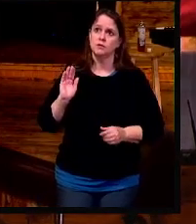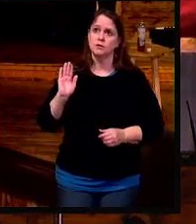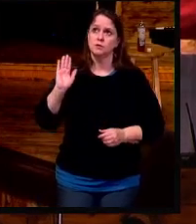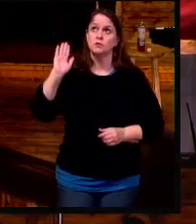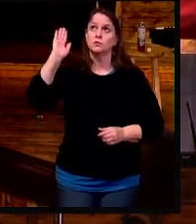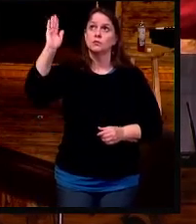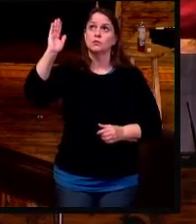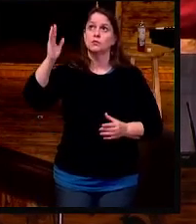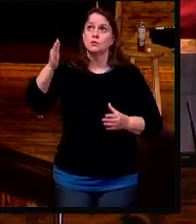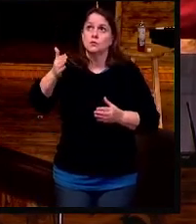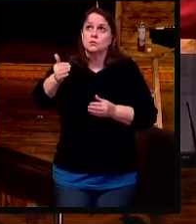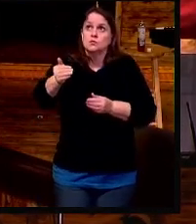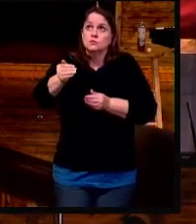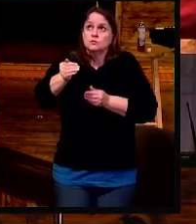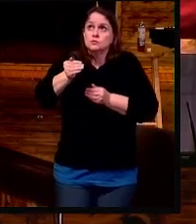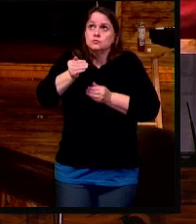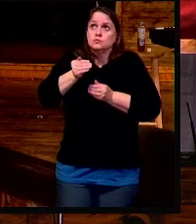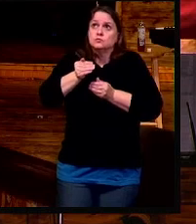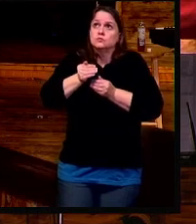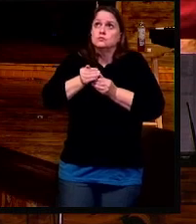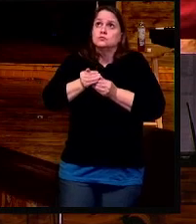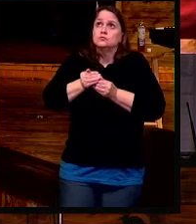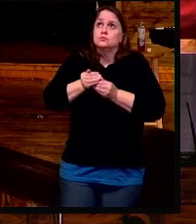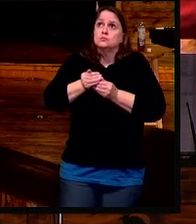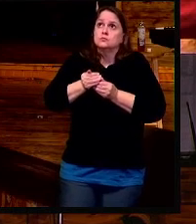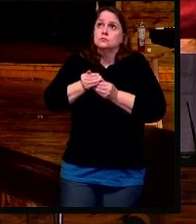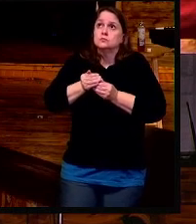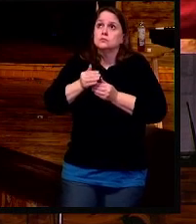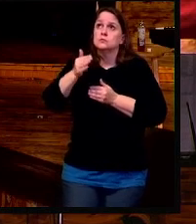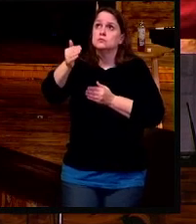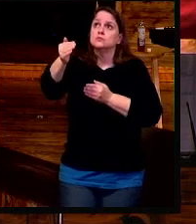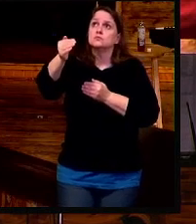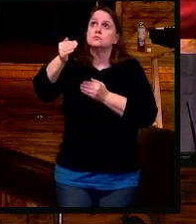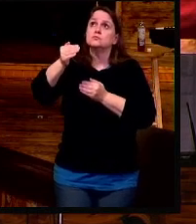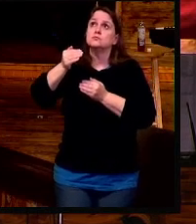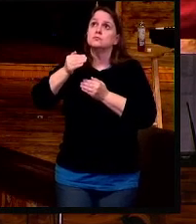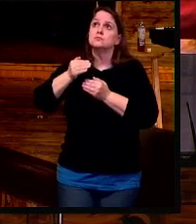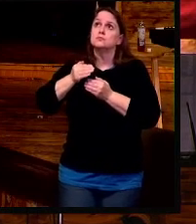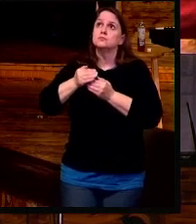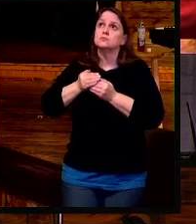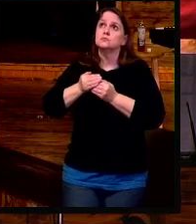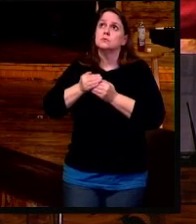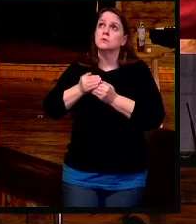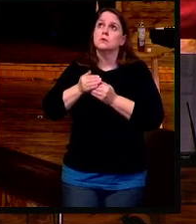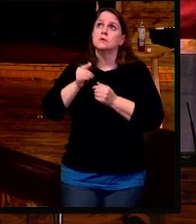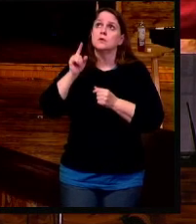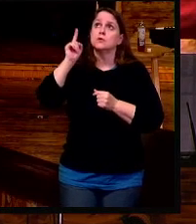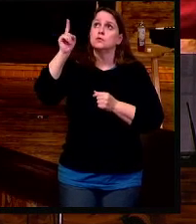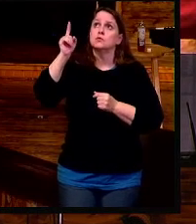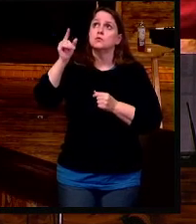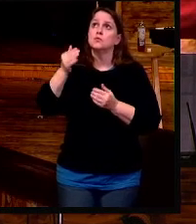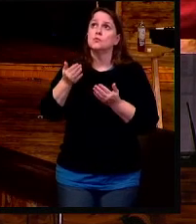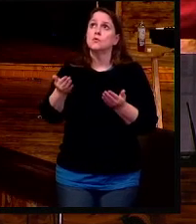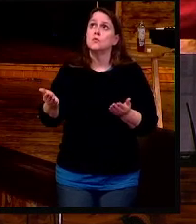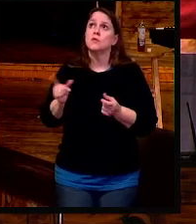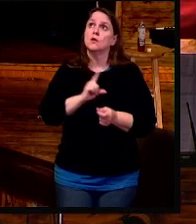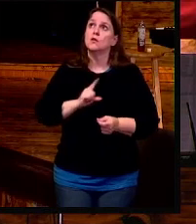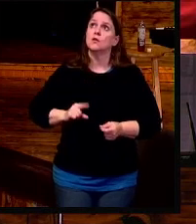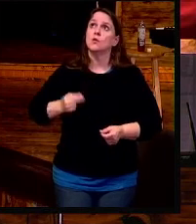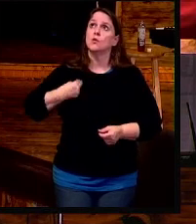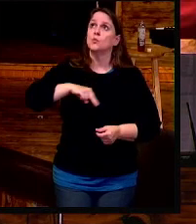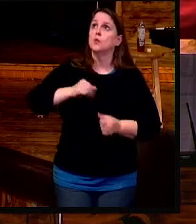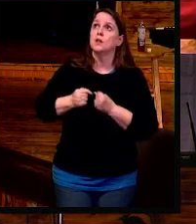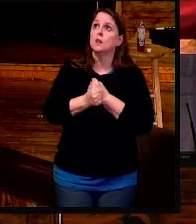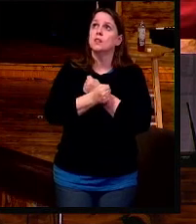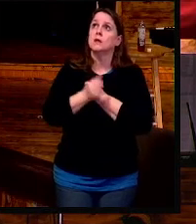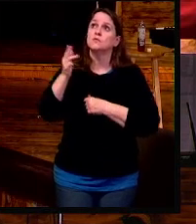closer. Draw them in. Convince them that you're there to help. Lord, we love you, we thank you, and we give